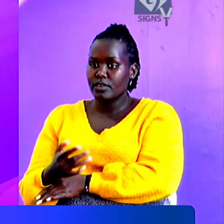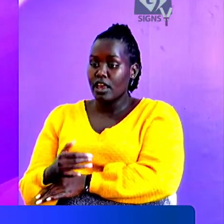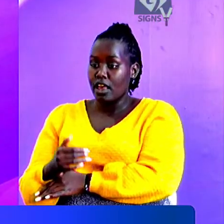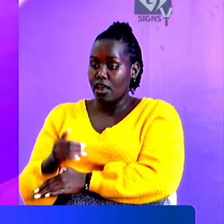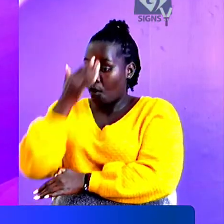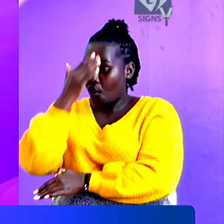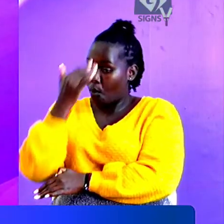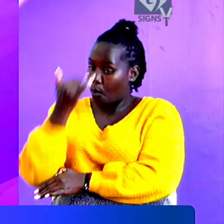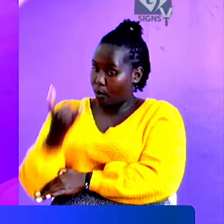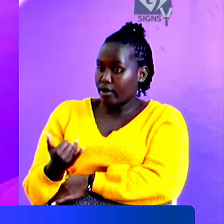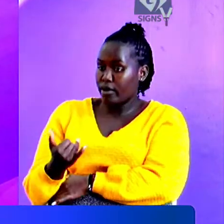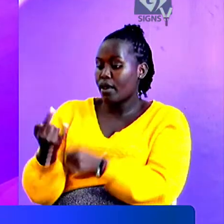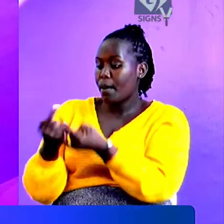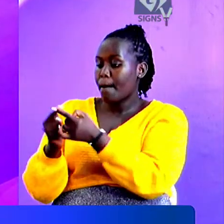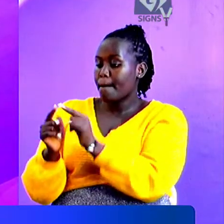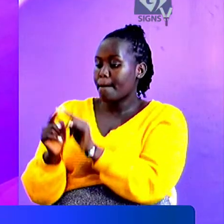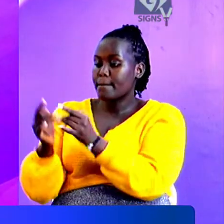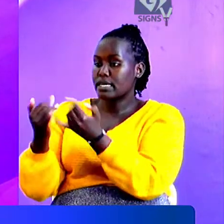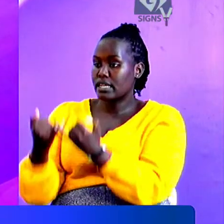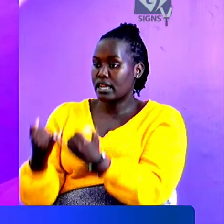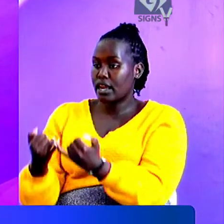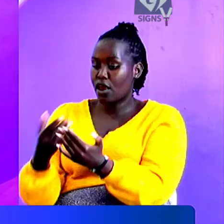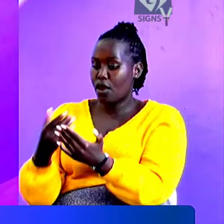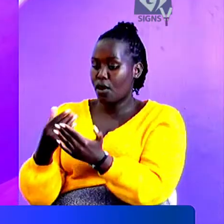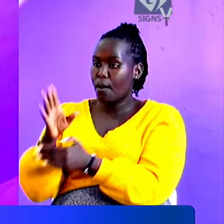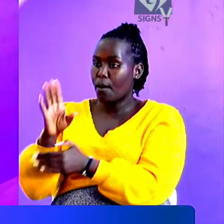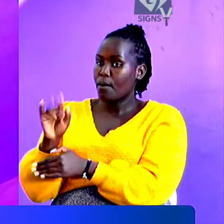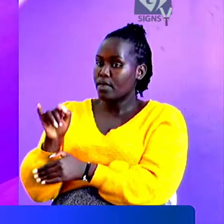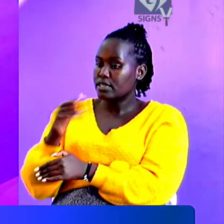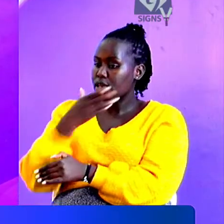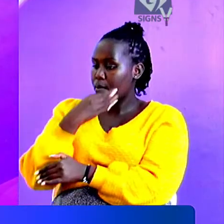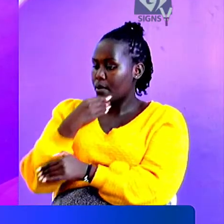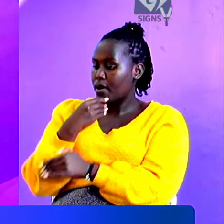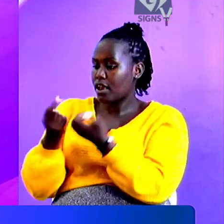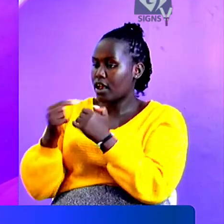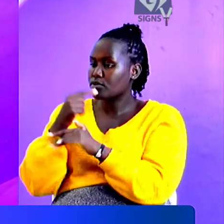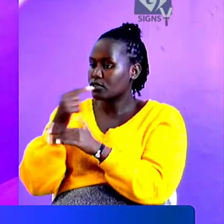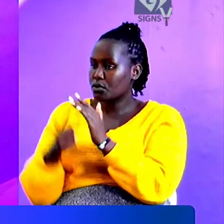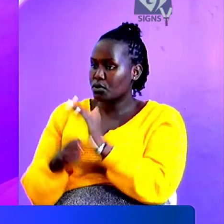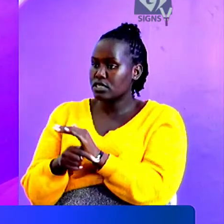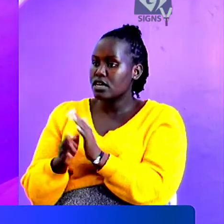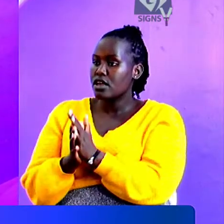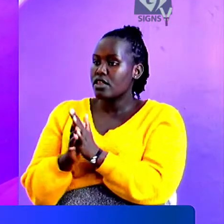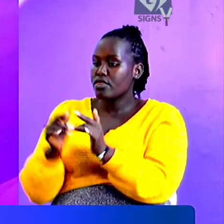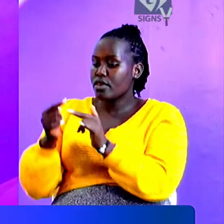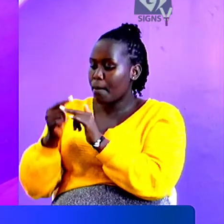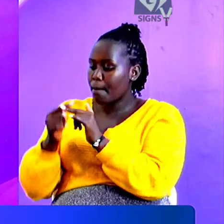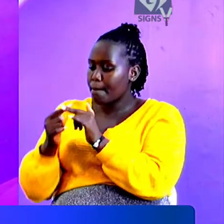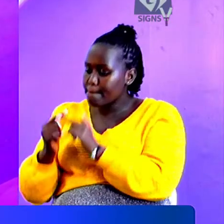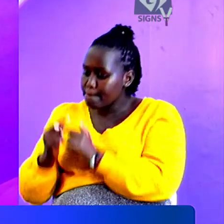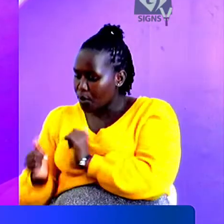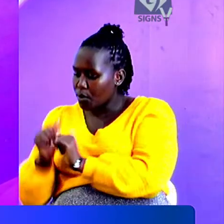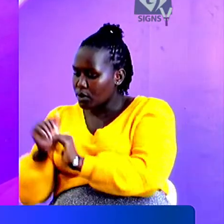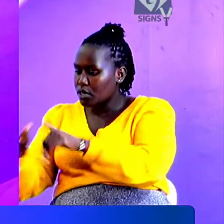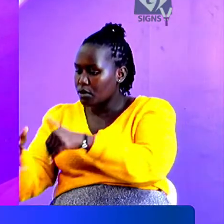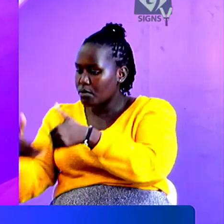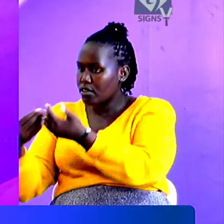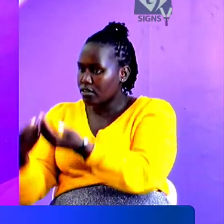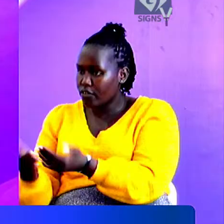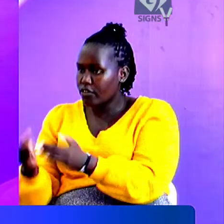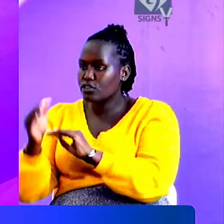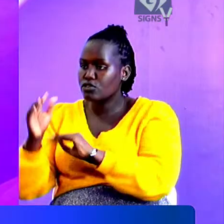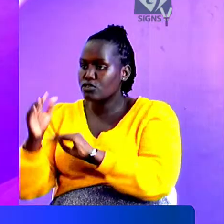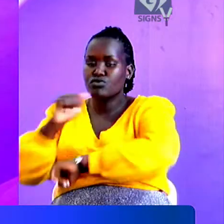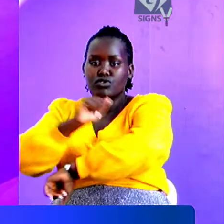Why? But now, Badi has come to do what to say, the amount that has always been allocated to the schools, if